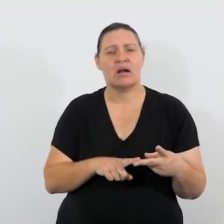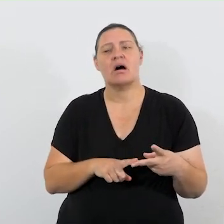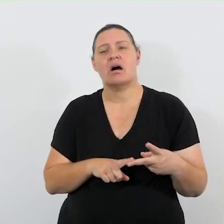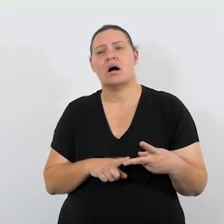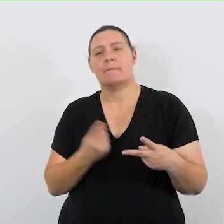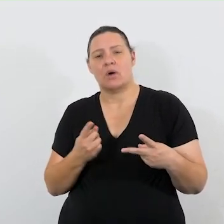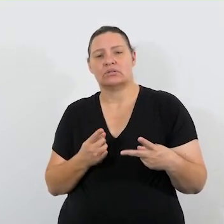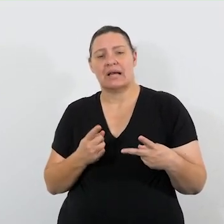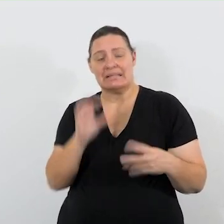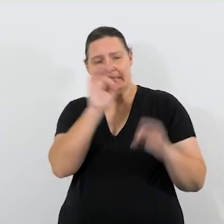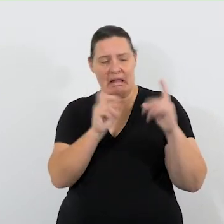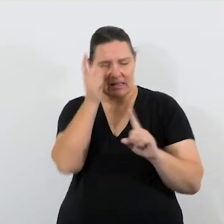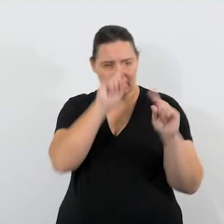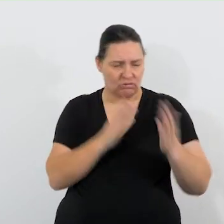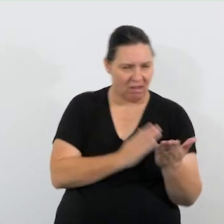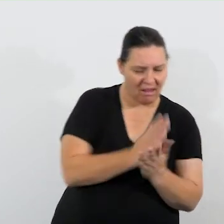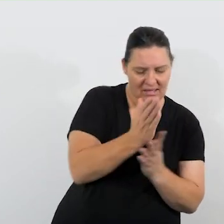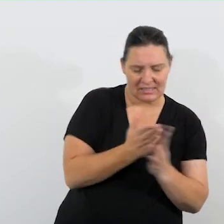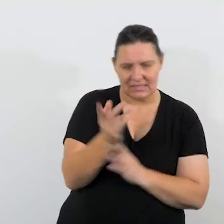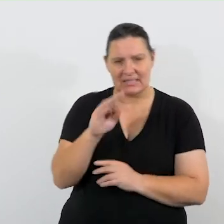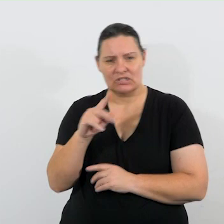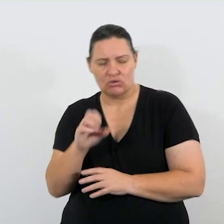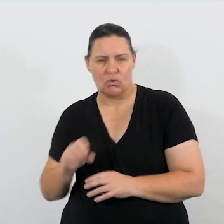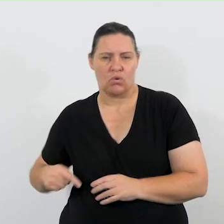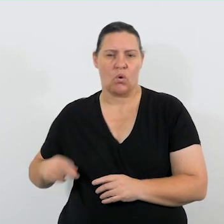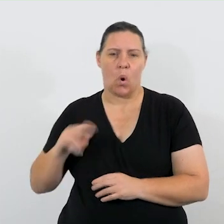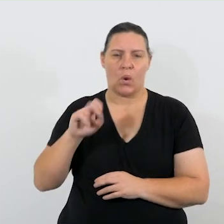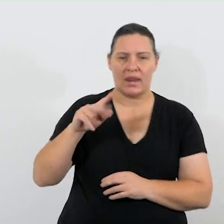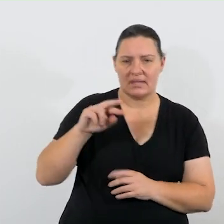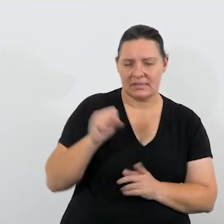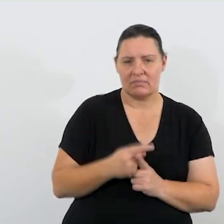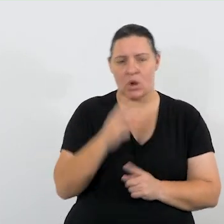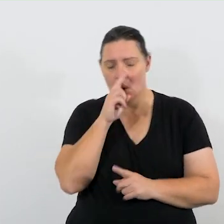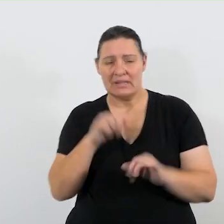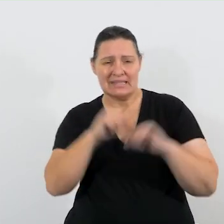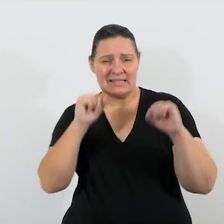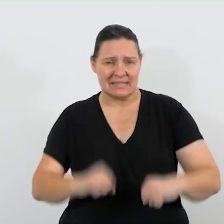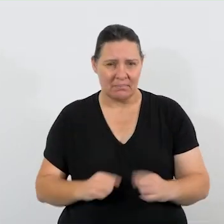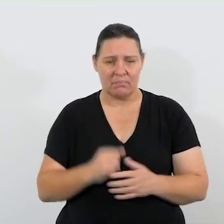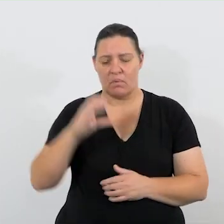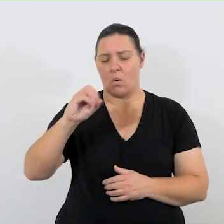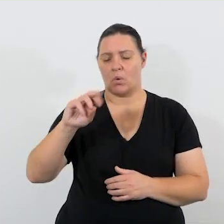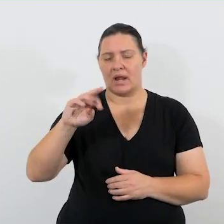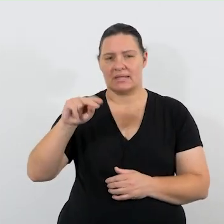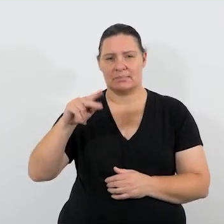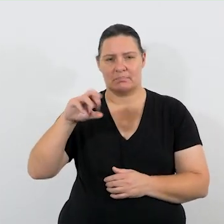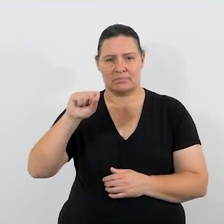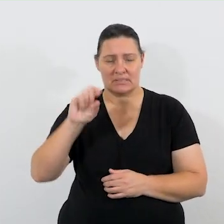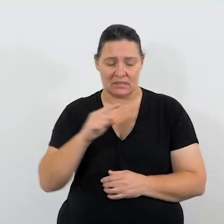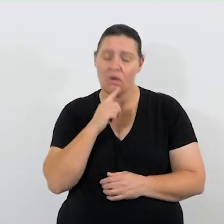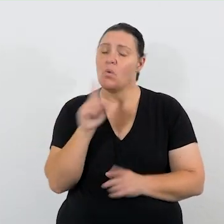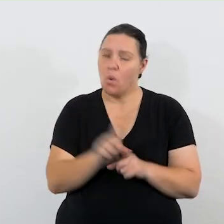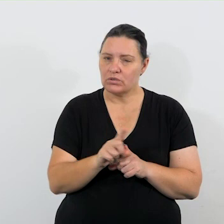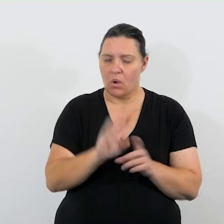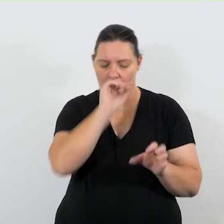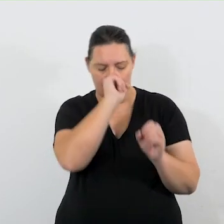about specialization of cells, tissues, organs. We looked at systems and organisms. We also spoke about the